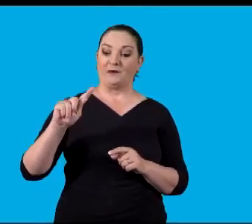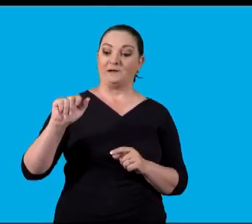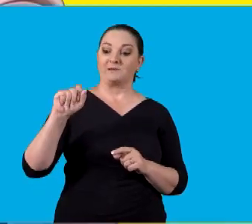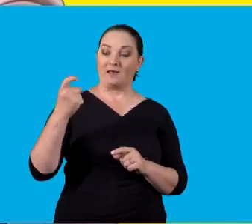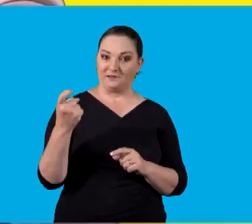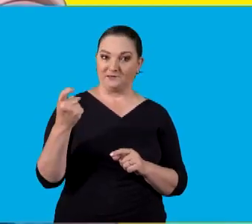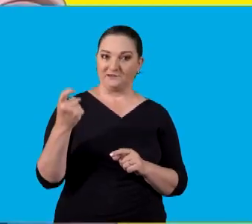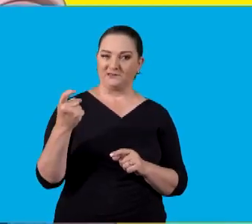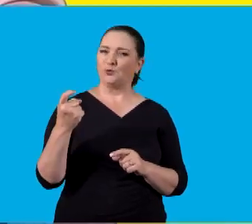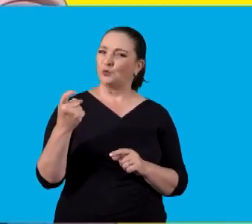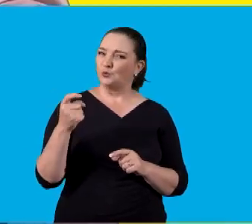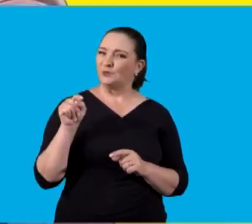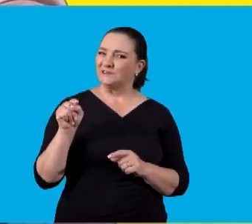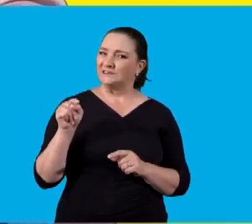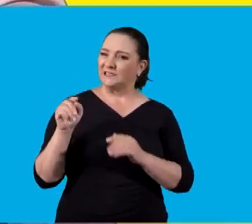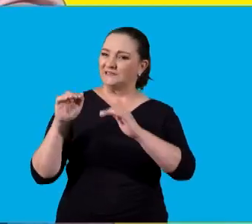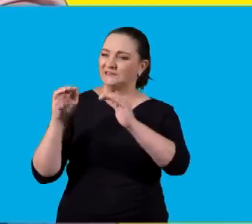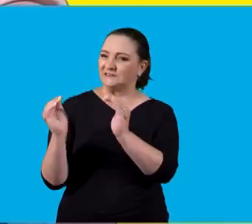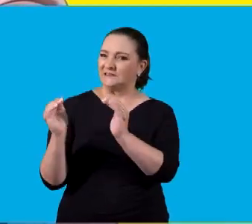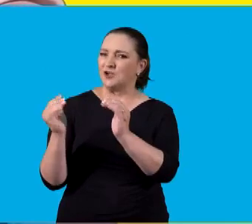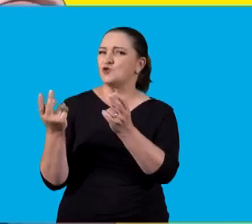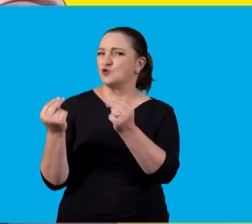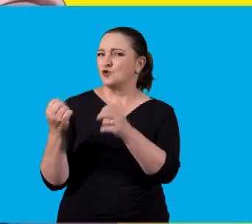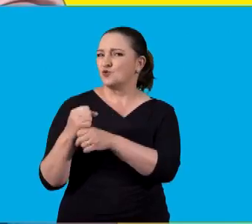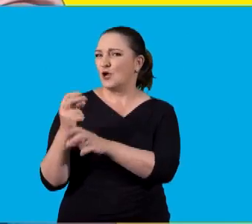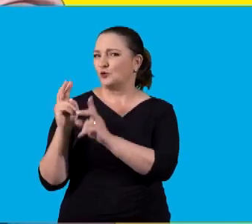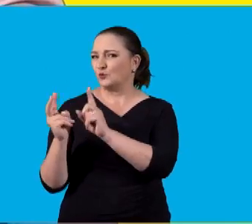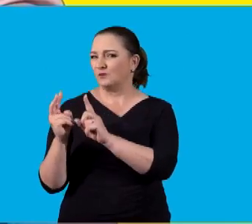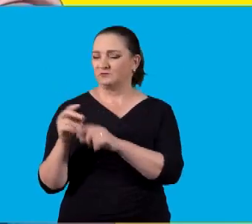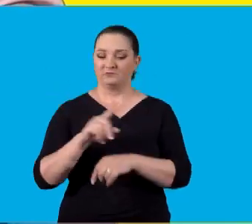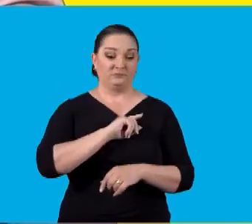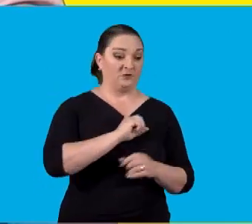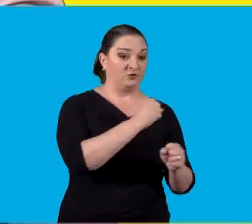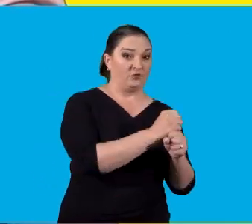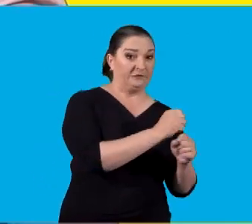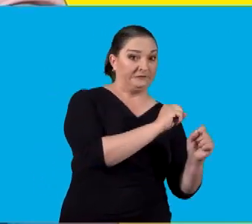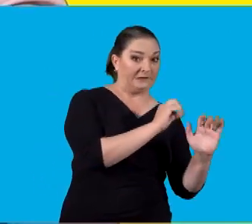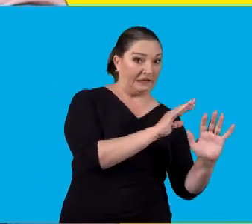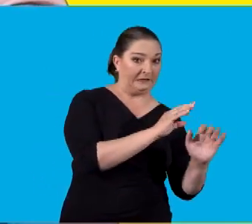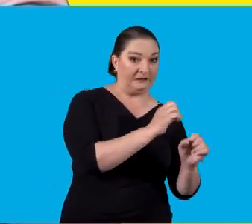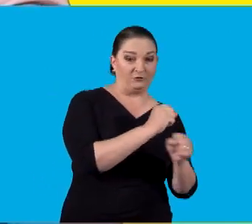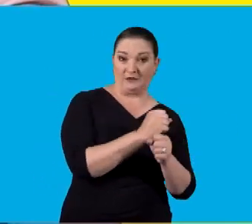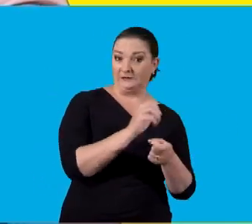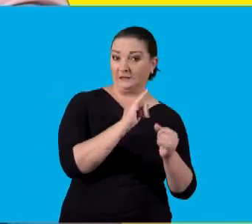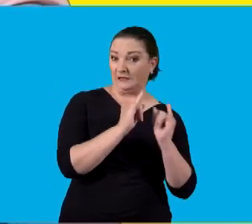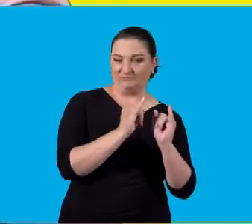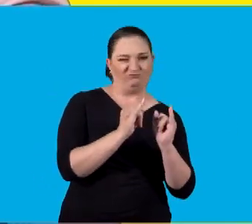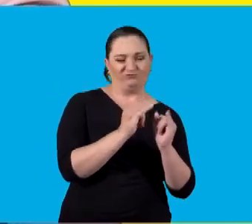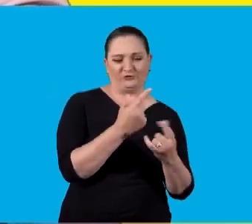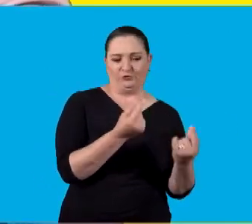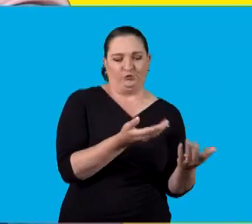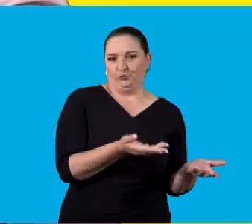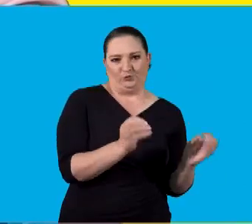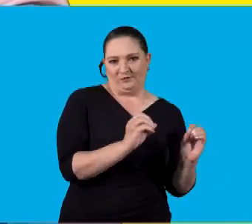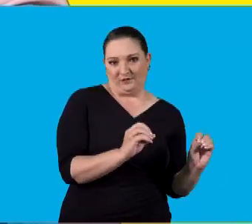paid, this concept is new in grade 12. In grade 10 and grade 11, we did not do this one. So it